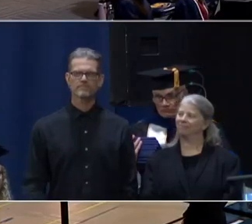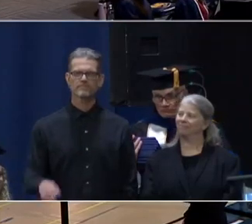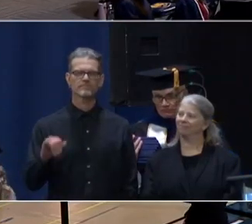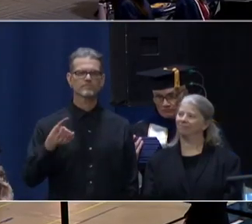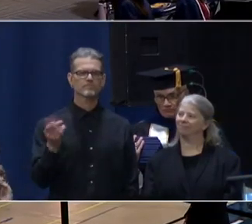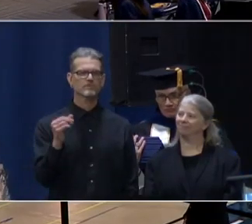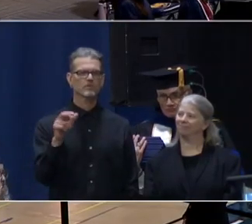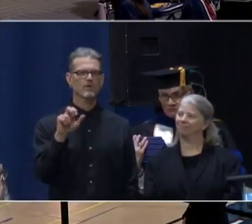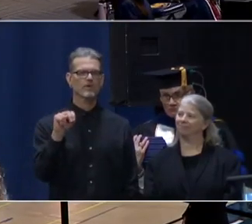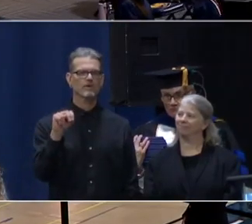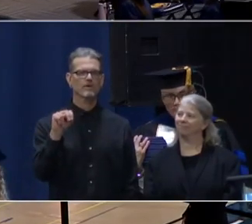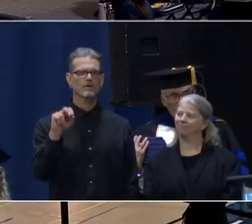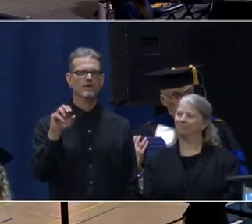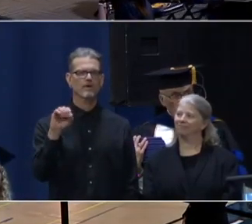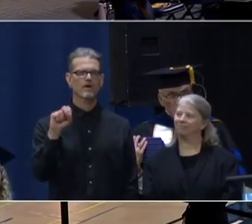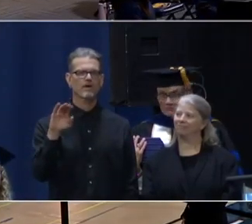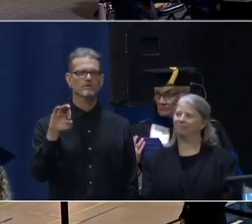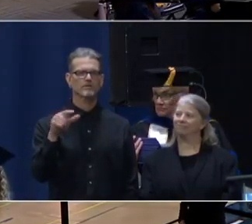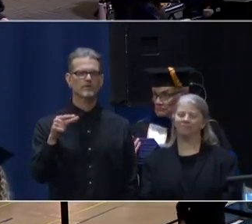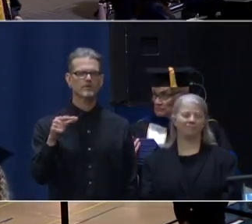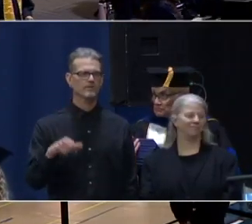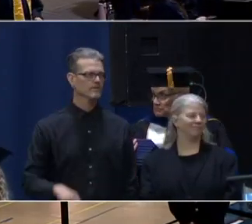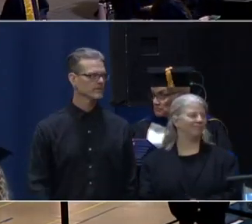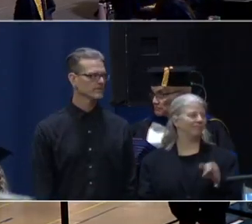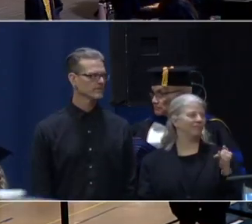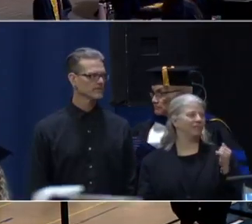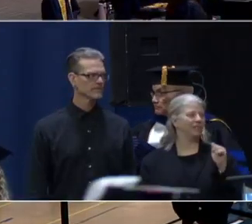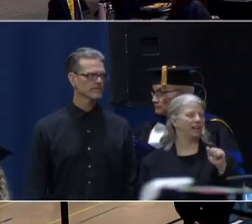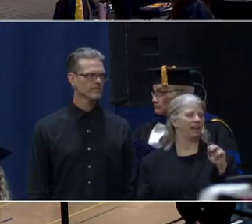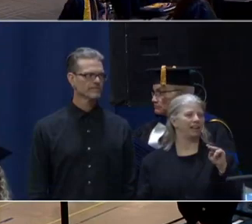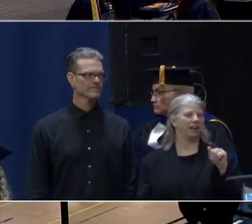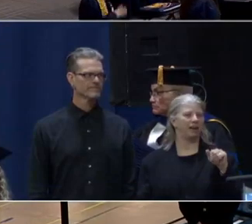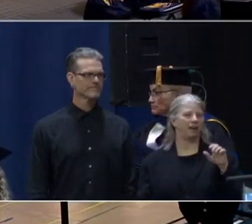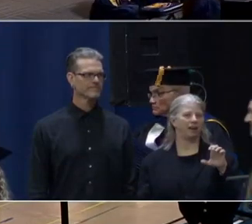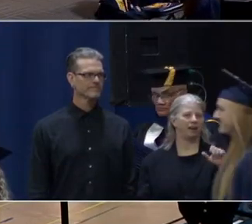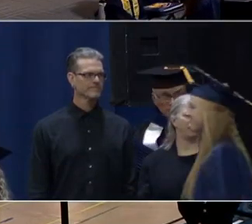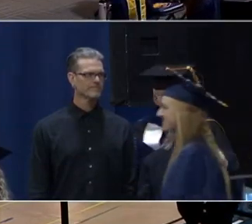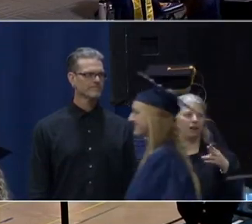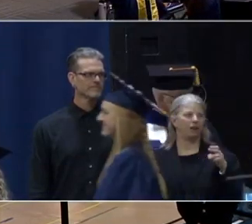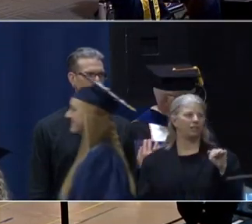Joanna Osberg. Jenna Patachik.